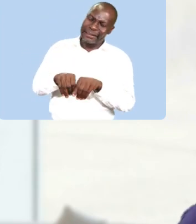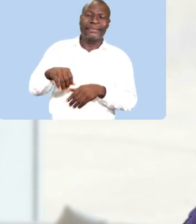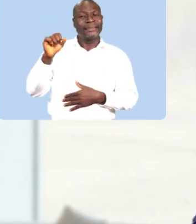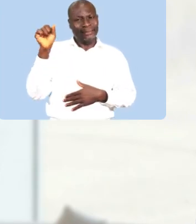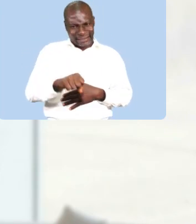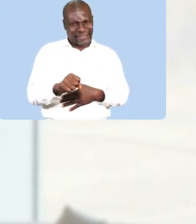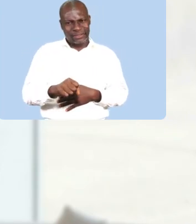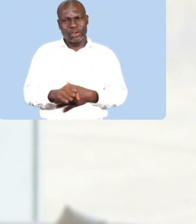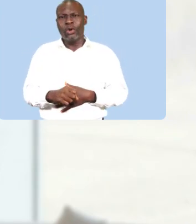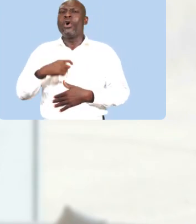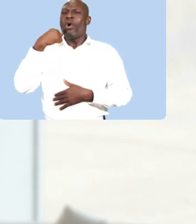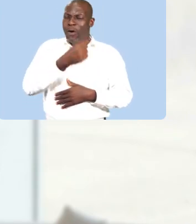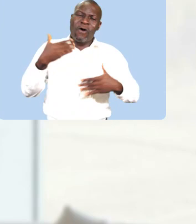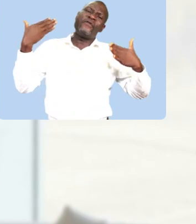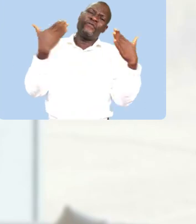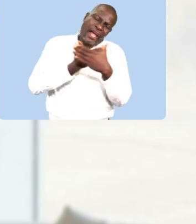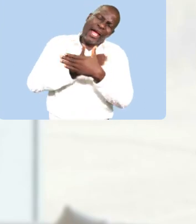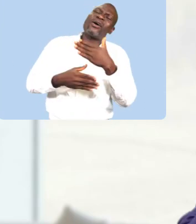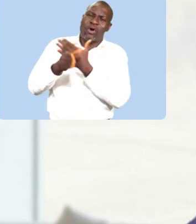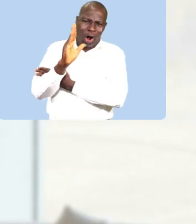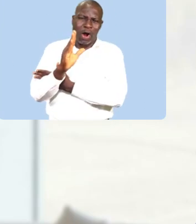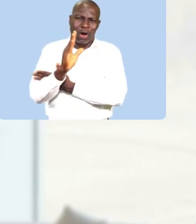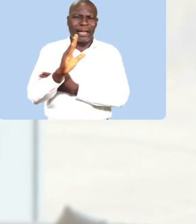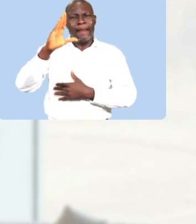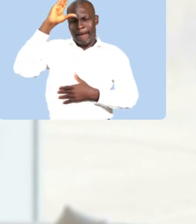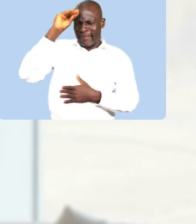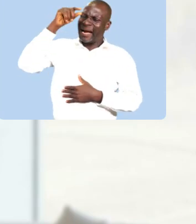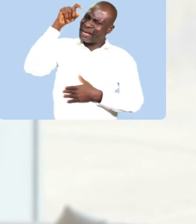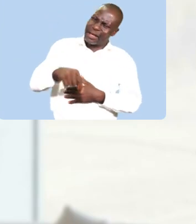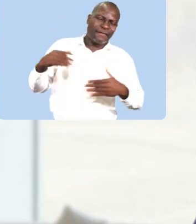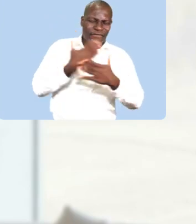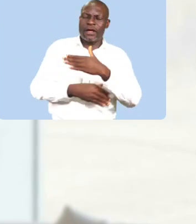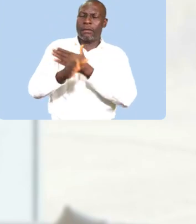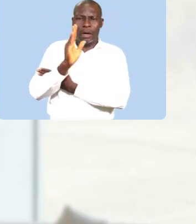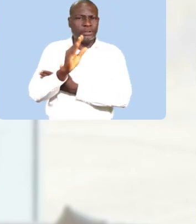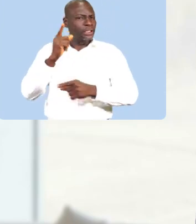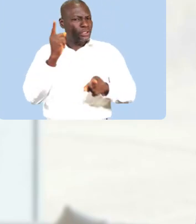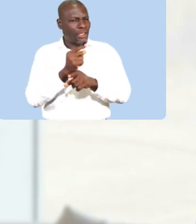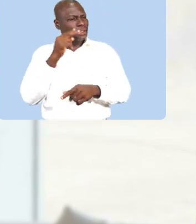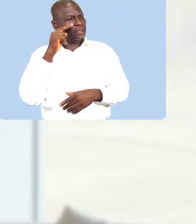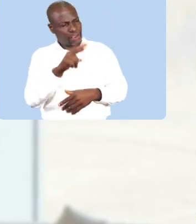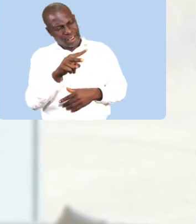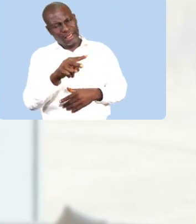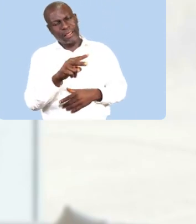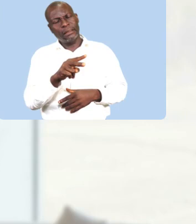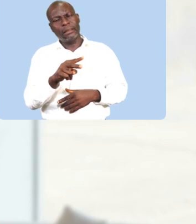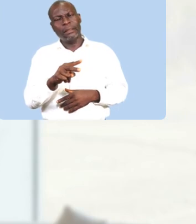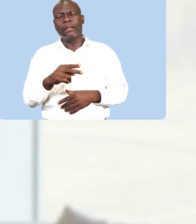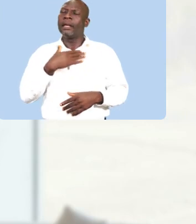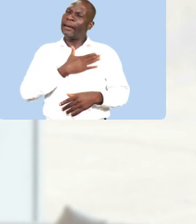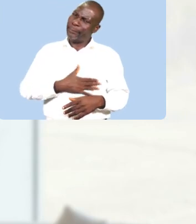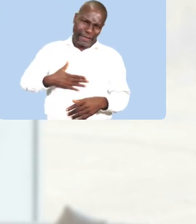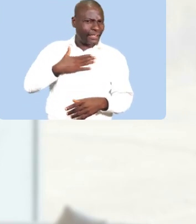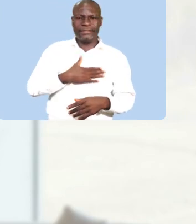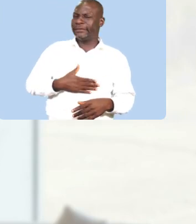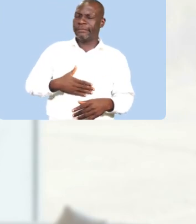na osuro onyakopo wey odana ni kohwe benkum ani nifa ansa na take decision me na popa a wo